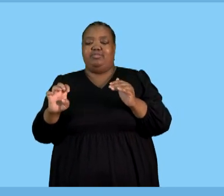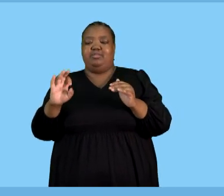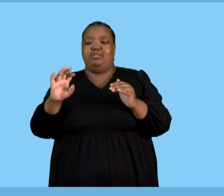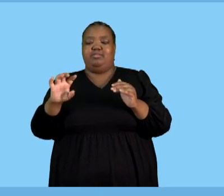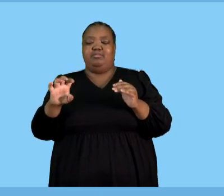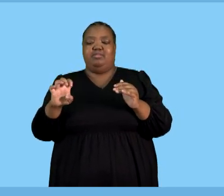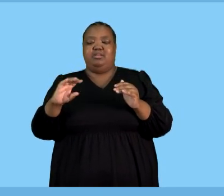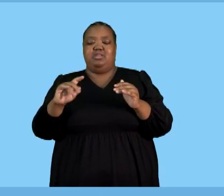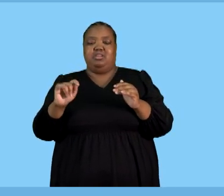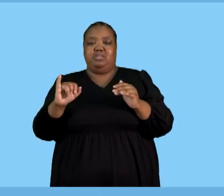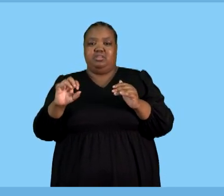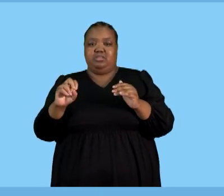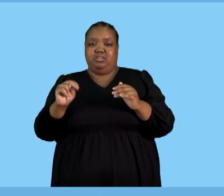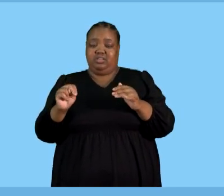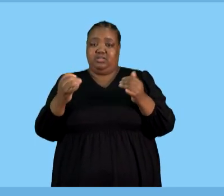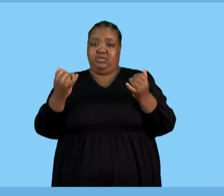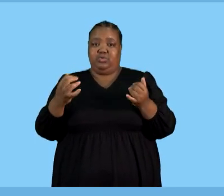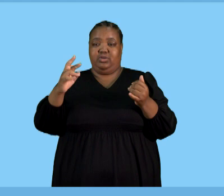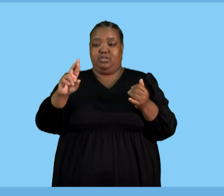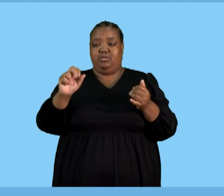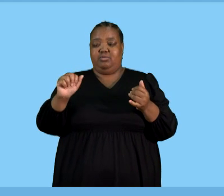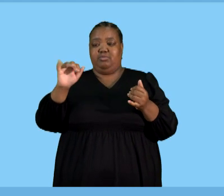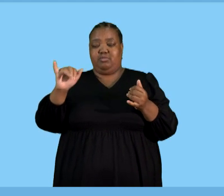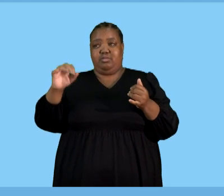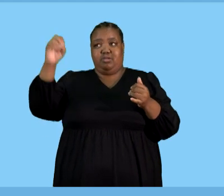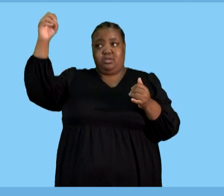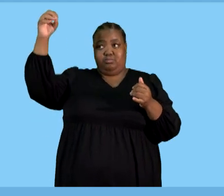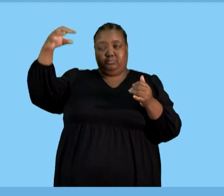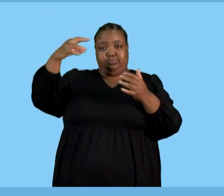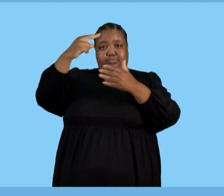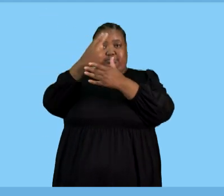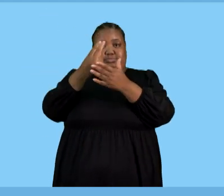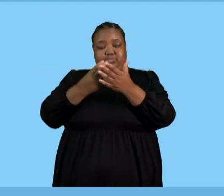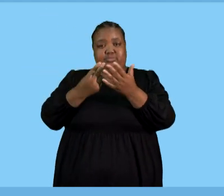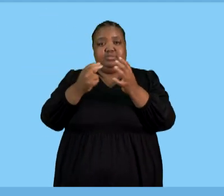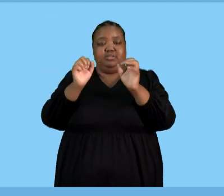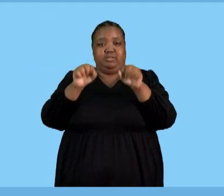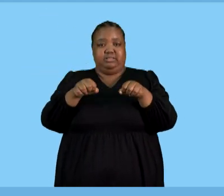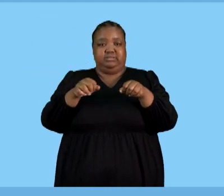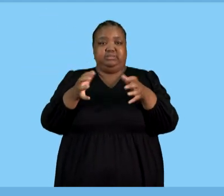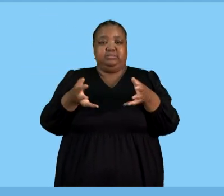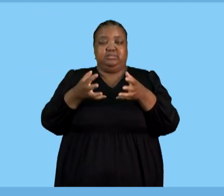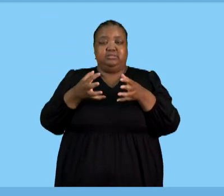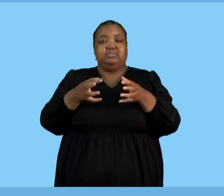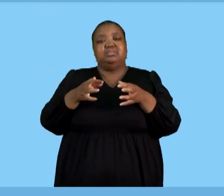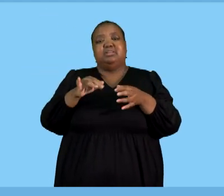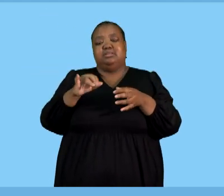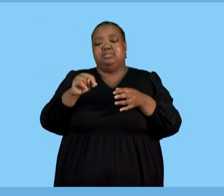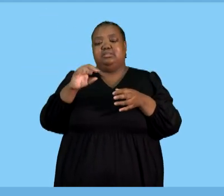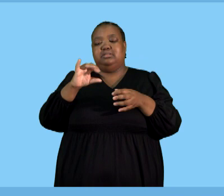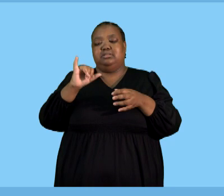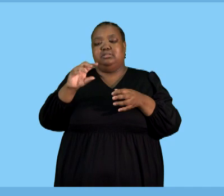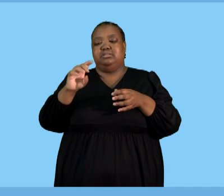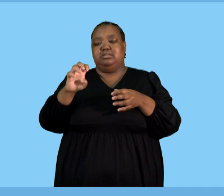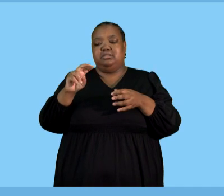reflection. So this is going to be our ray diagram to show the reflection of light coming from the source. That ray is called our incident